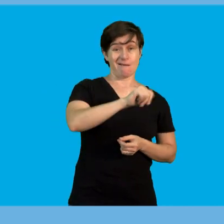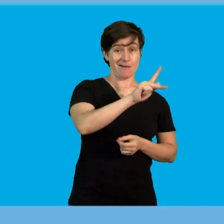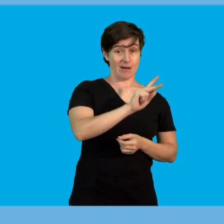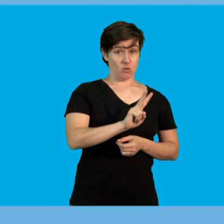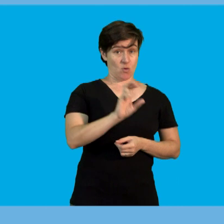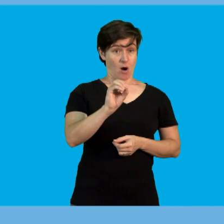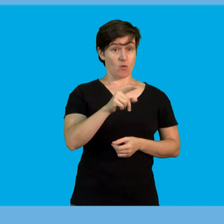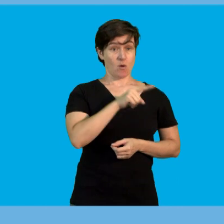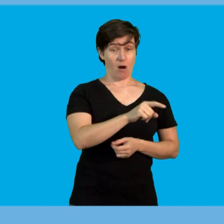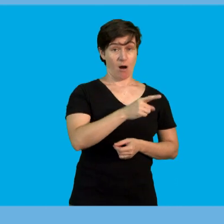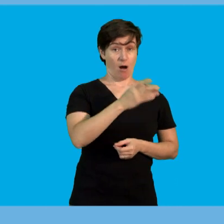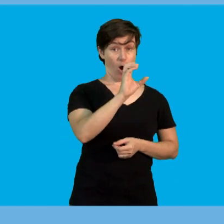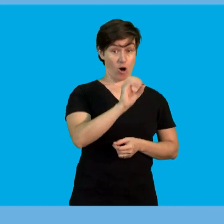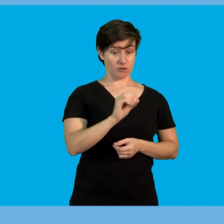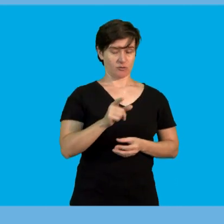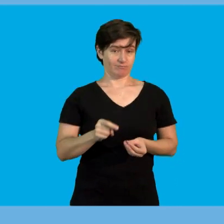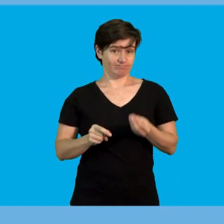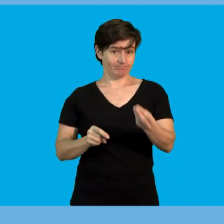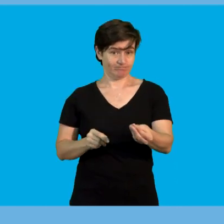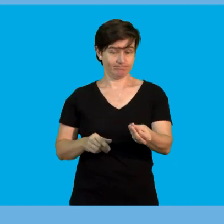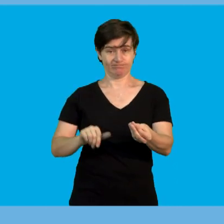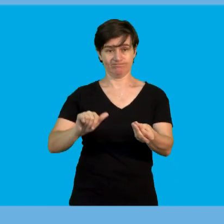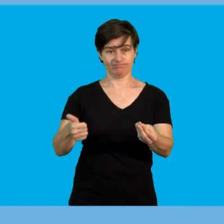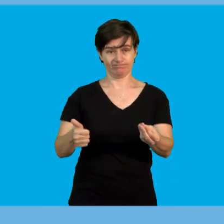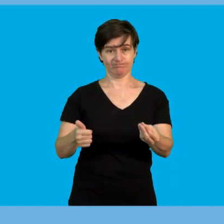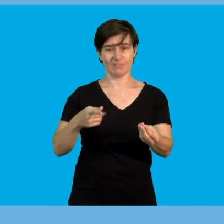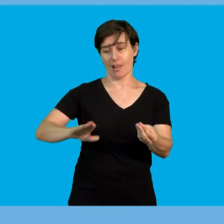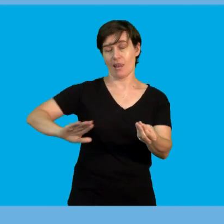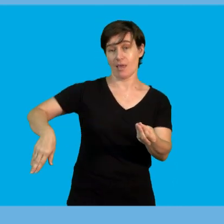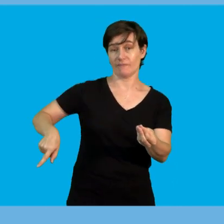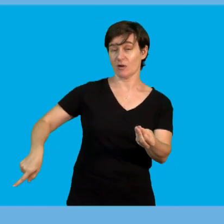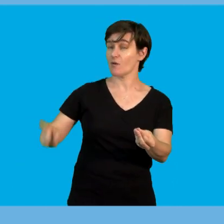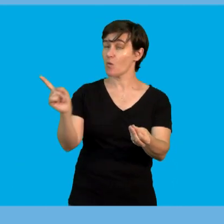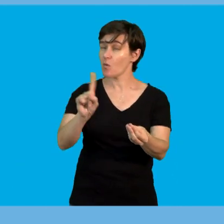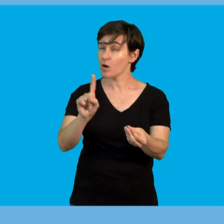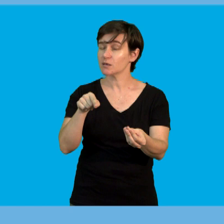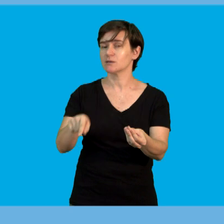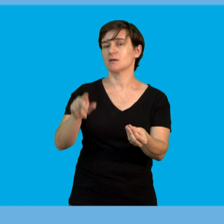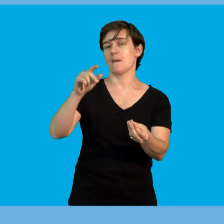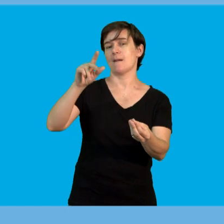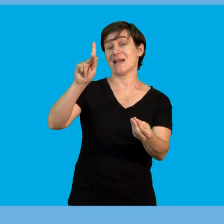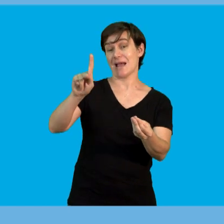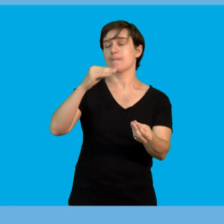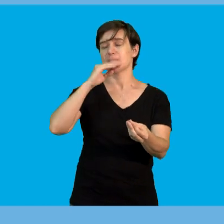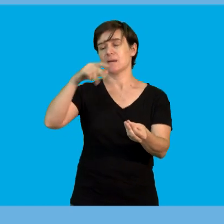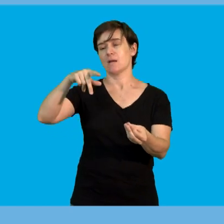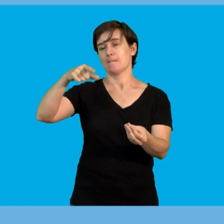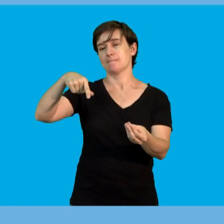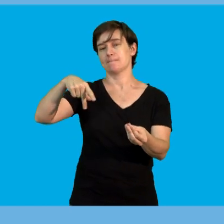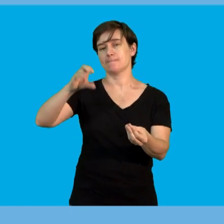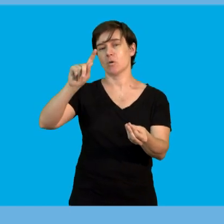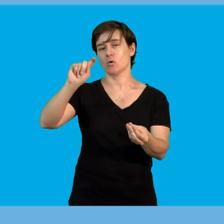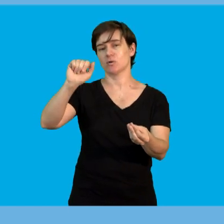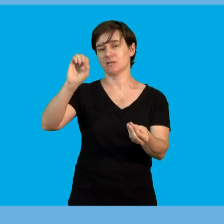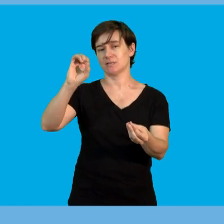the oxygen is going to be donated. So this is a metal oxide. The oxygen is going to be donated, then the remainder is going to be the potassium,